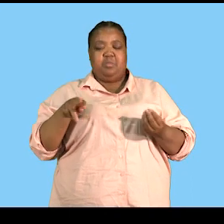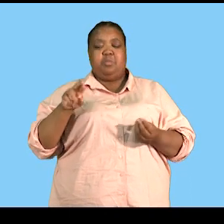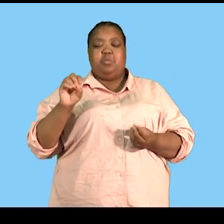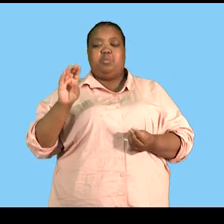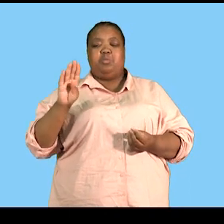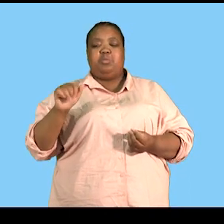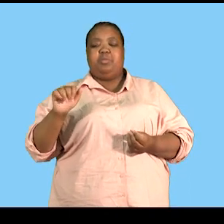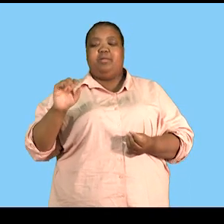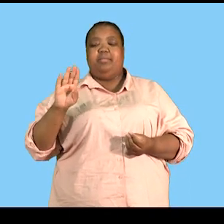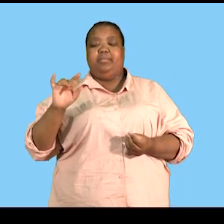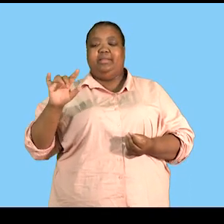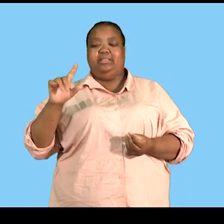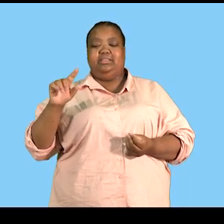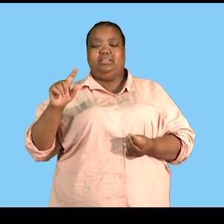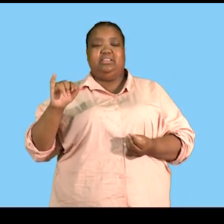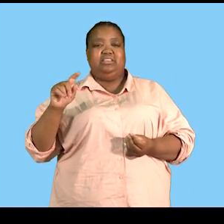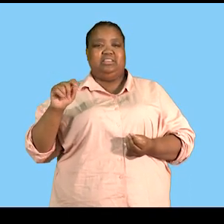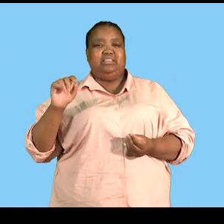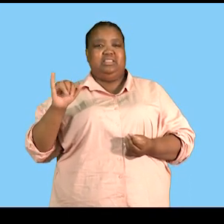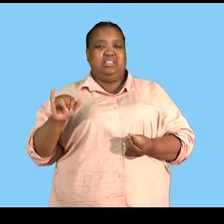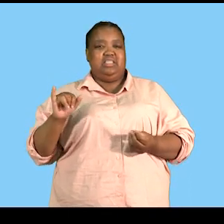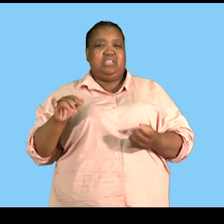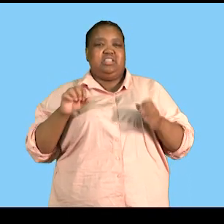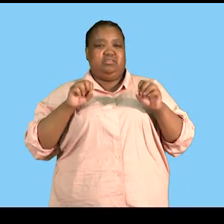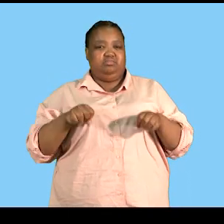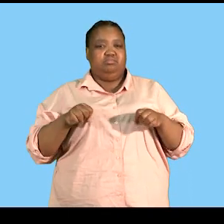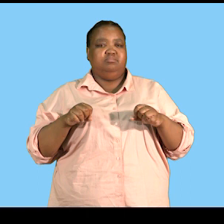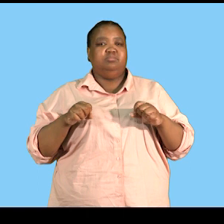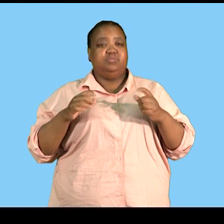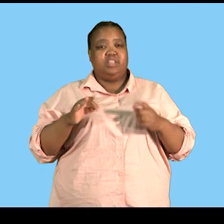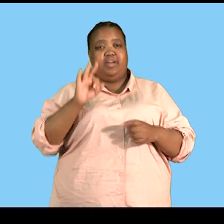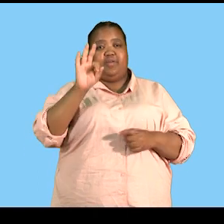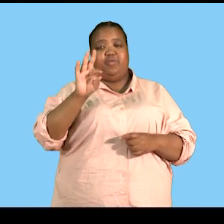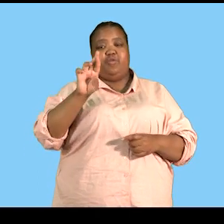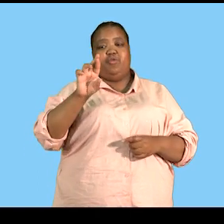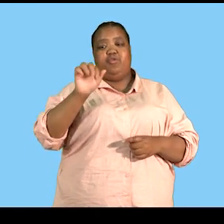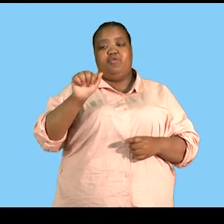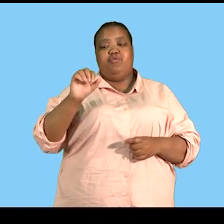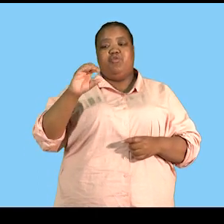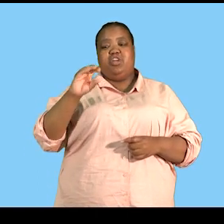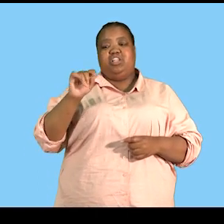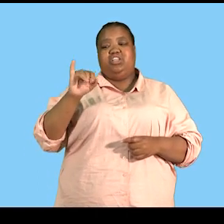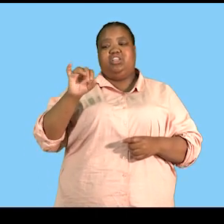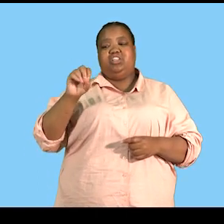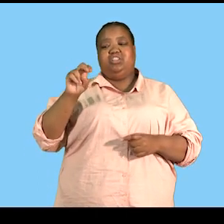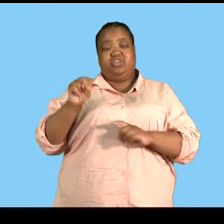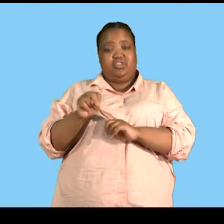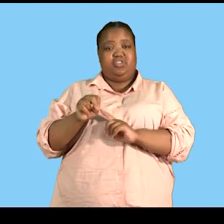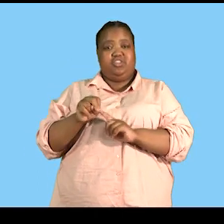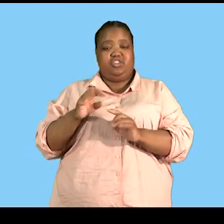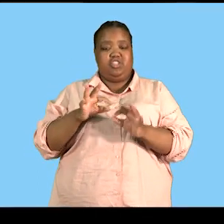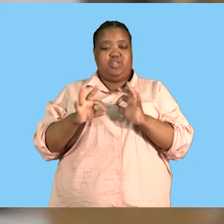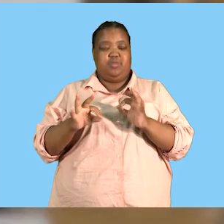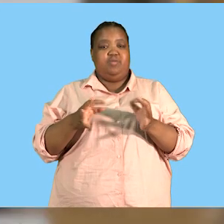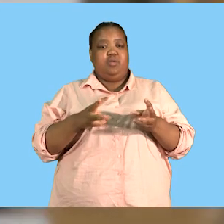girls as a fraction in simplified form. Please remember, guys, probability can